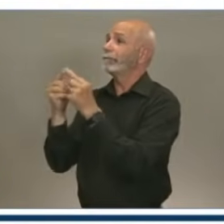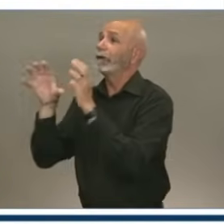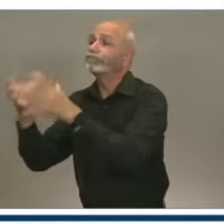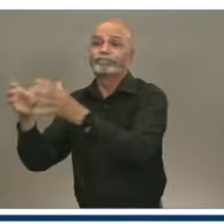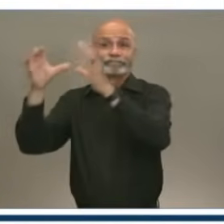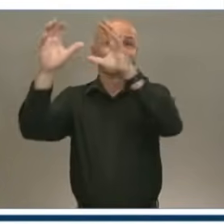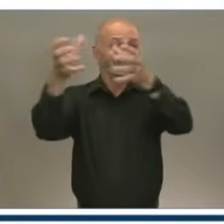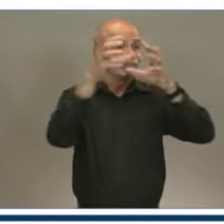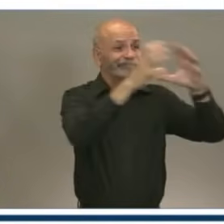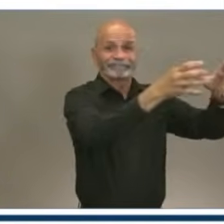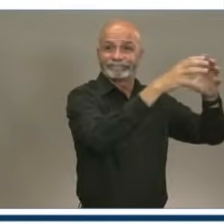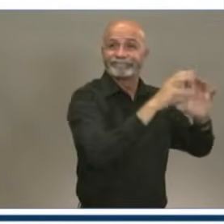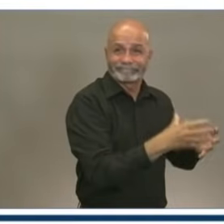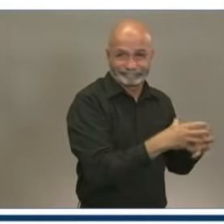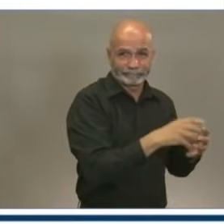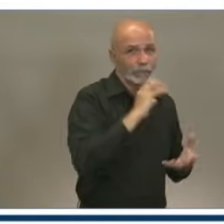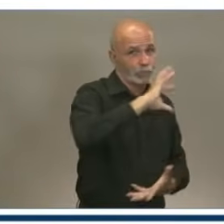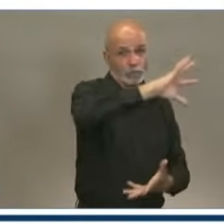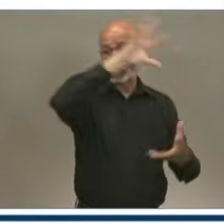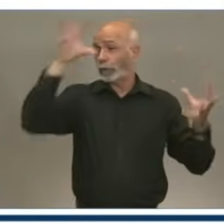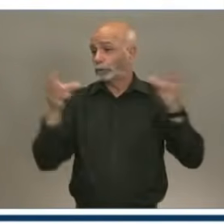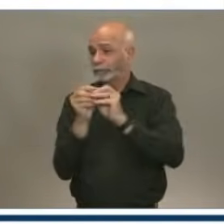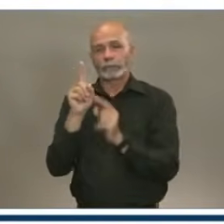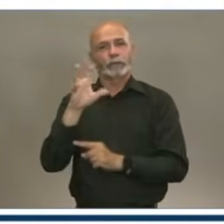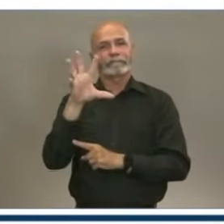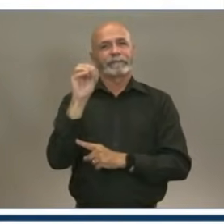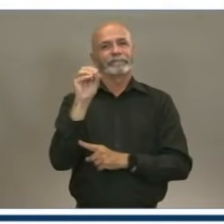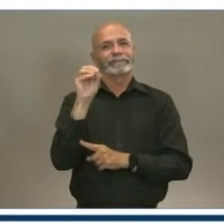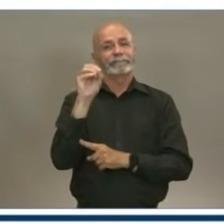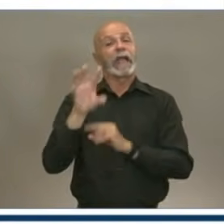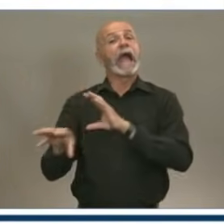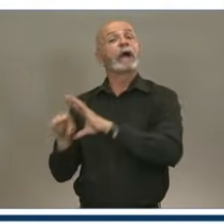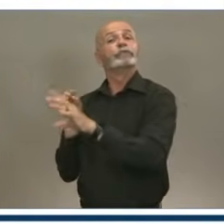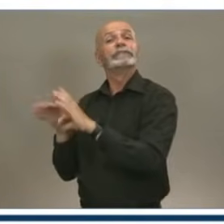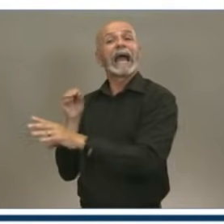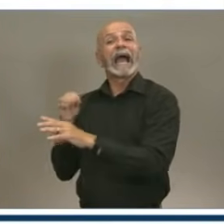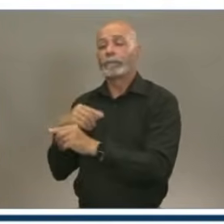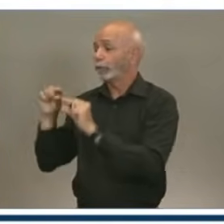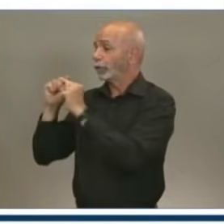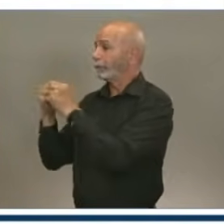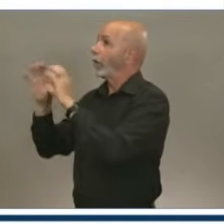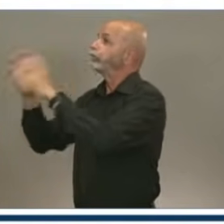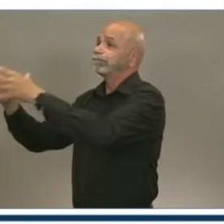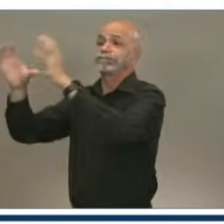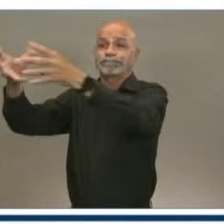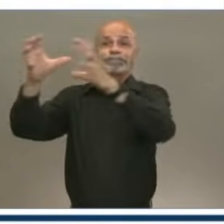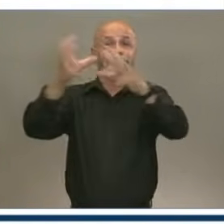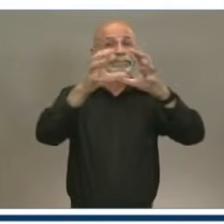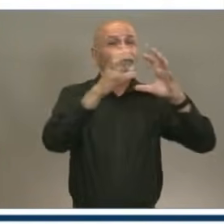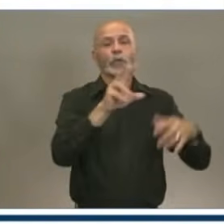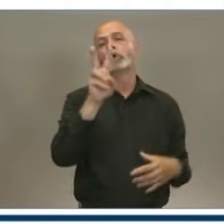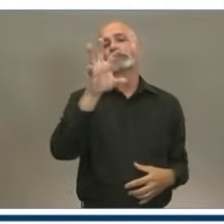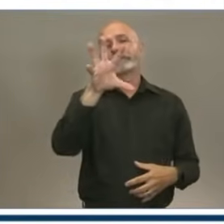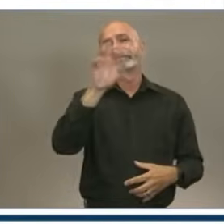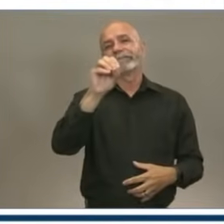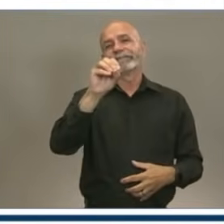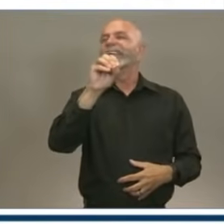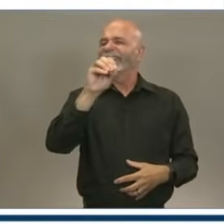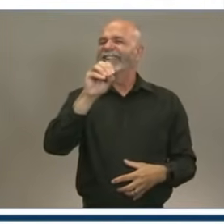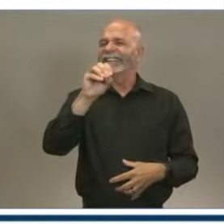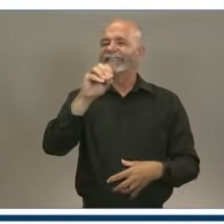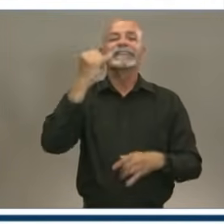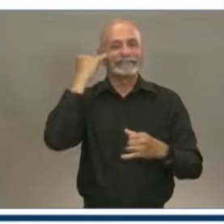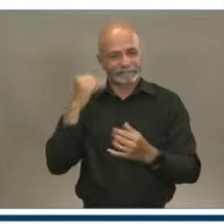another organization is outdoors, 250 outdoors with an approved event plan. Masks continue